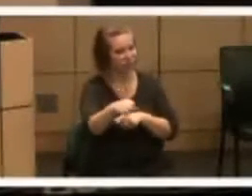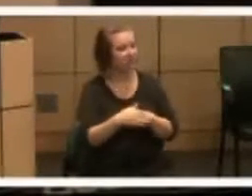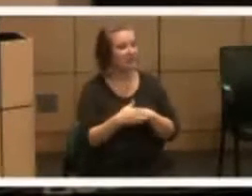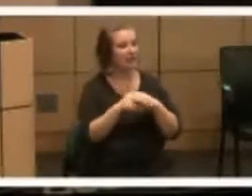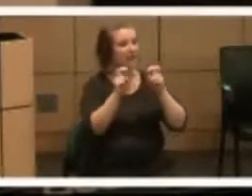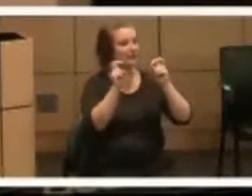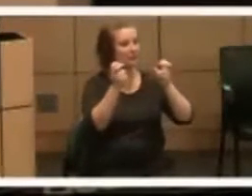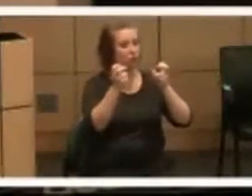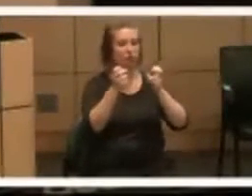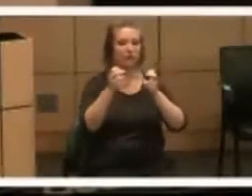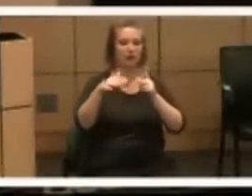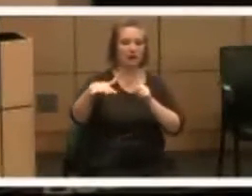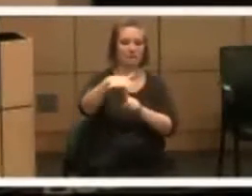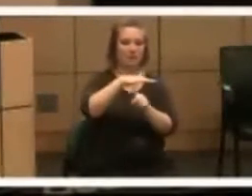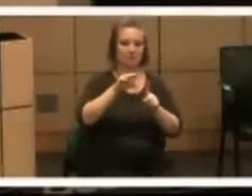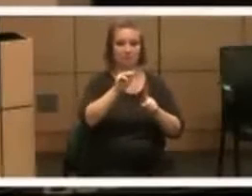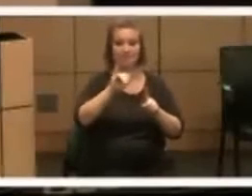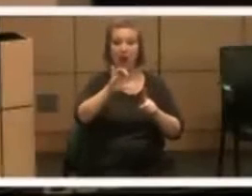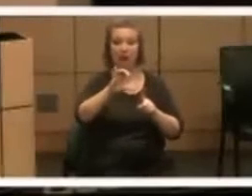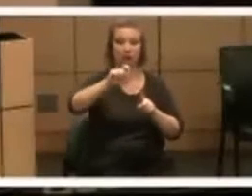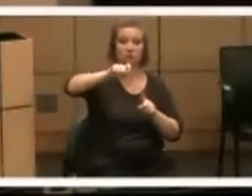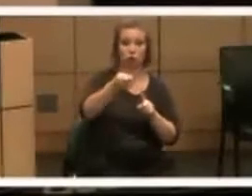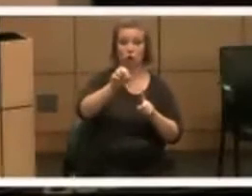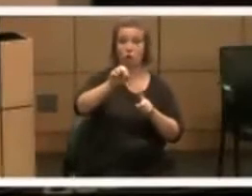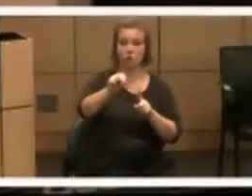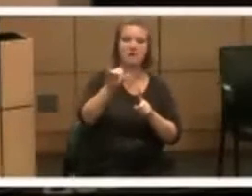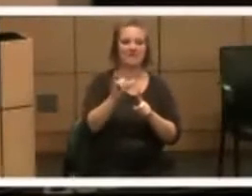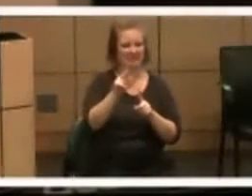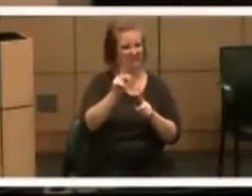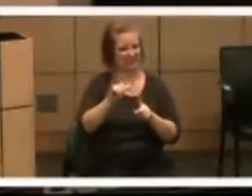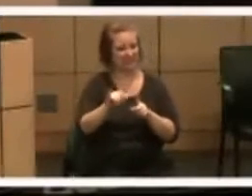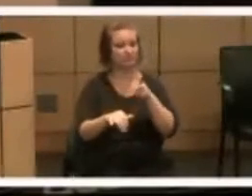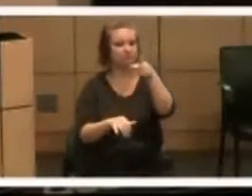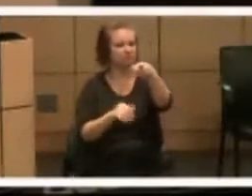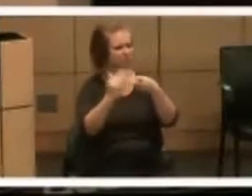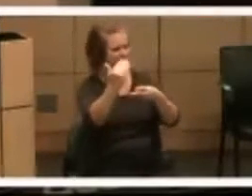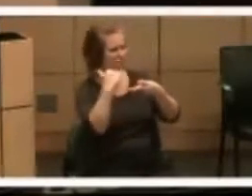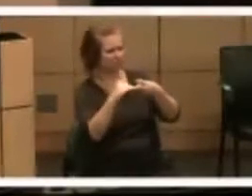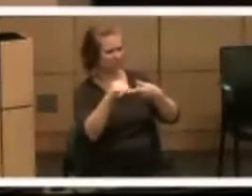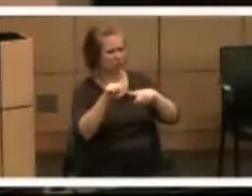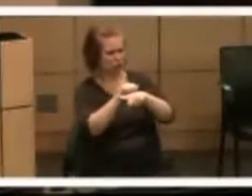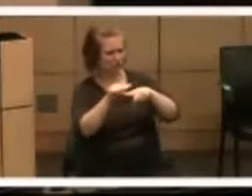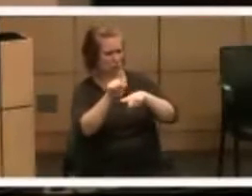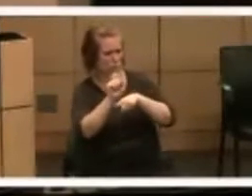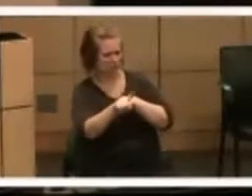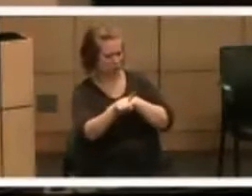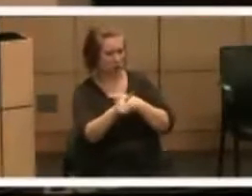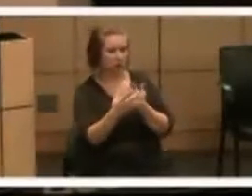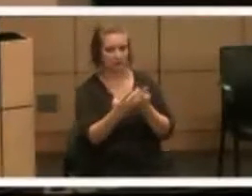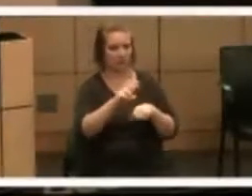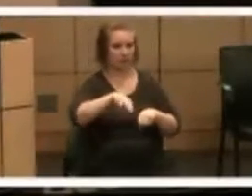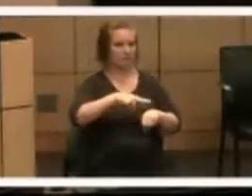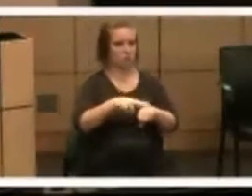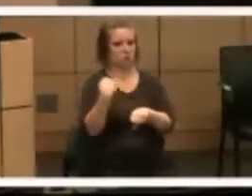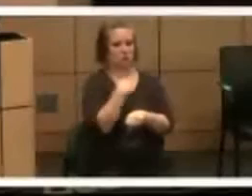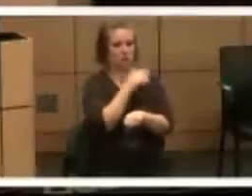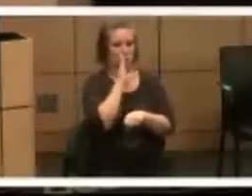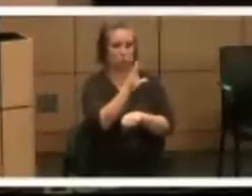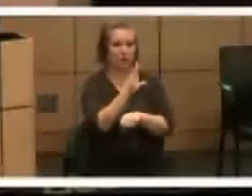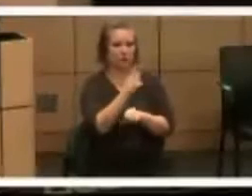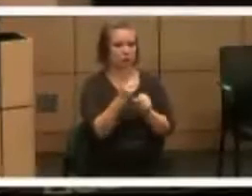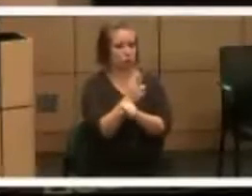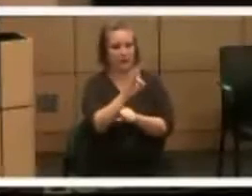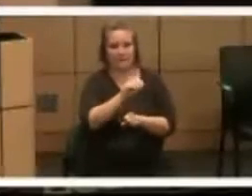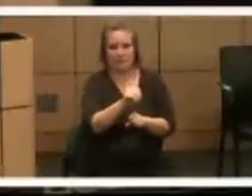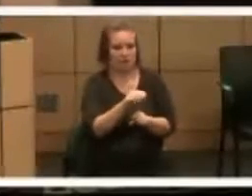turning the environmental microphone on or not is pretty key. And the training question for me is, so of course, we're going to fit FM as early as